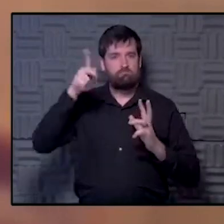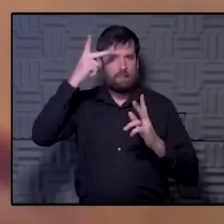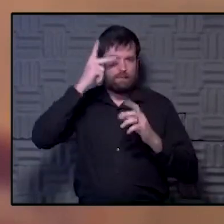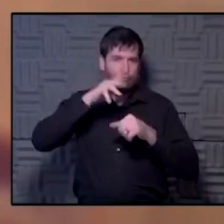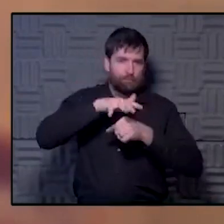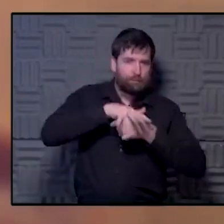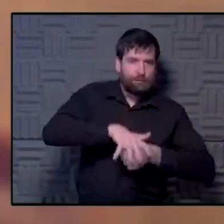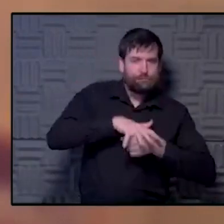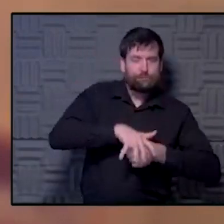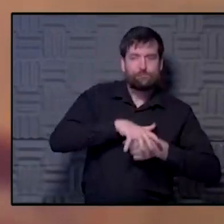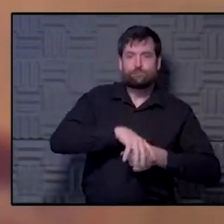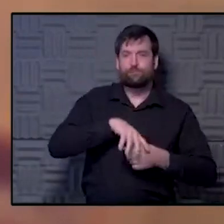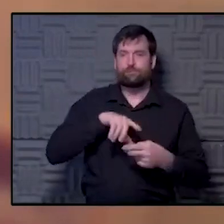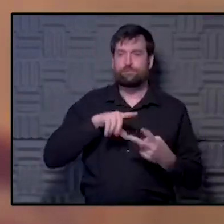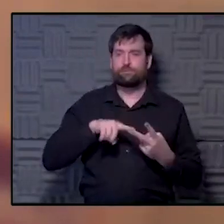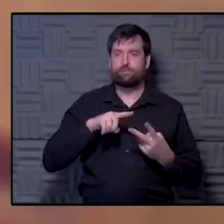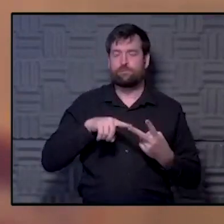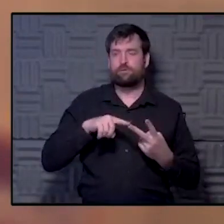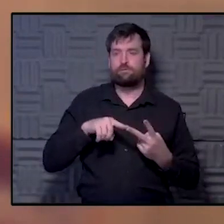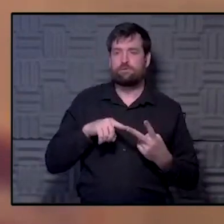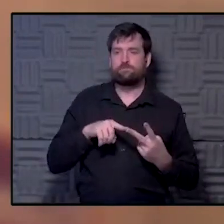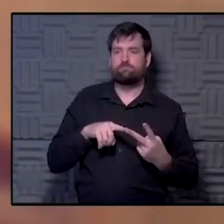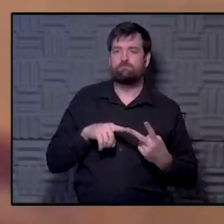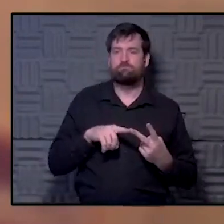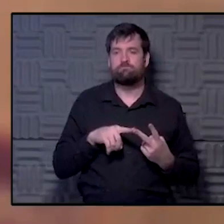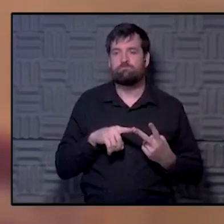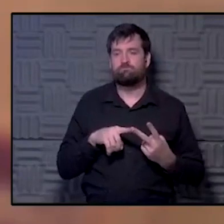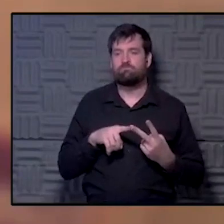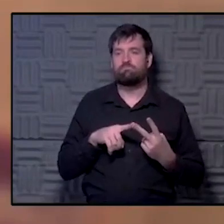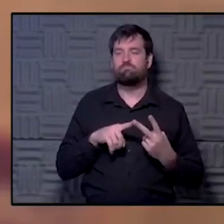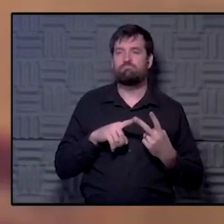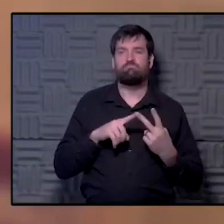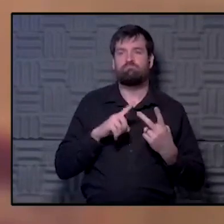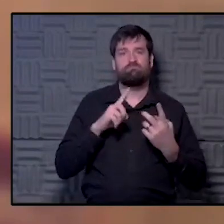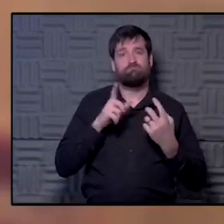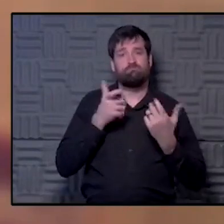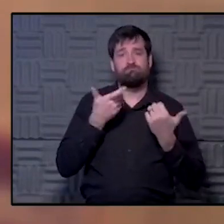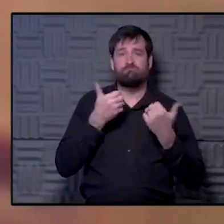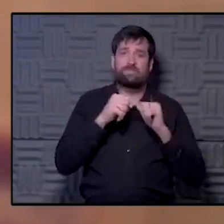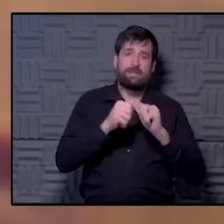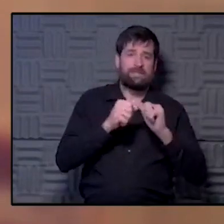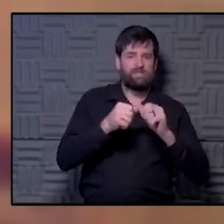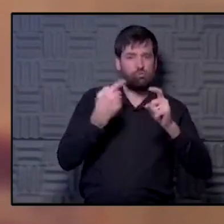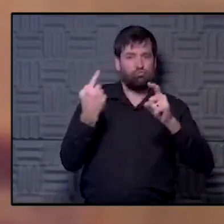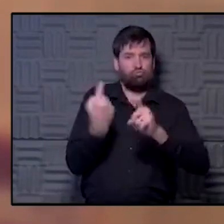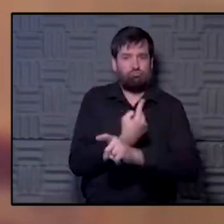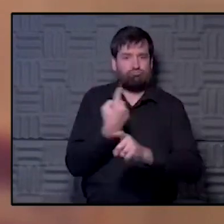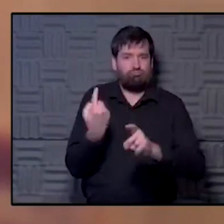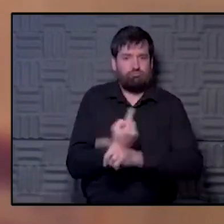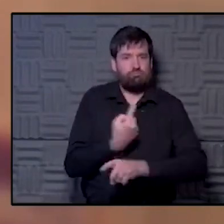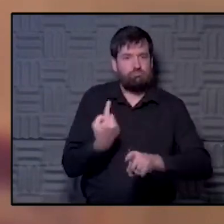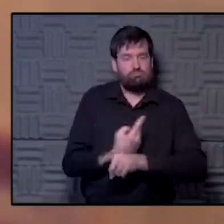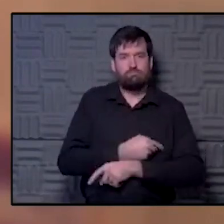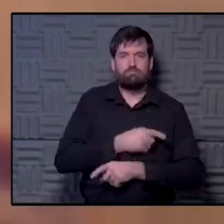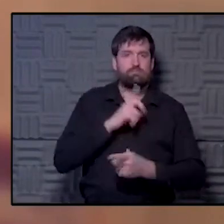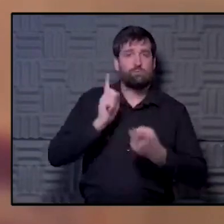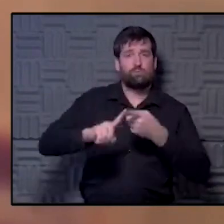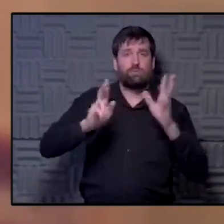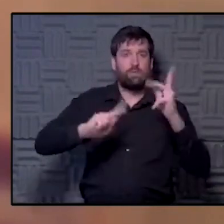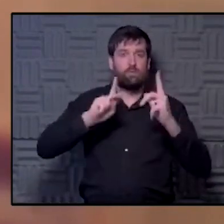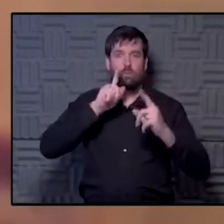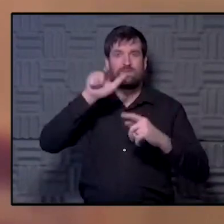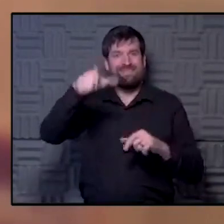we face, and, just continue to do the right thing toward the people who need us